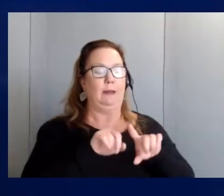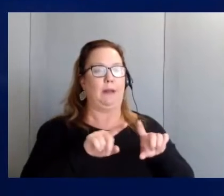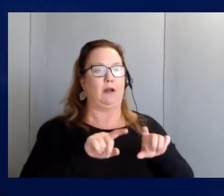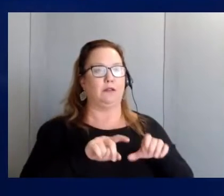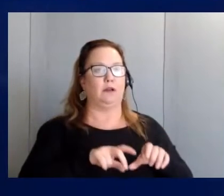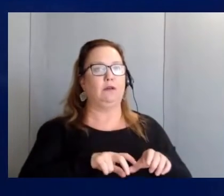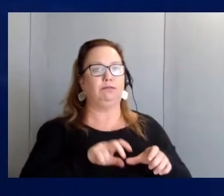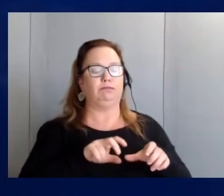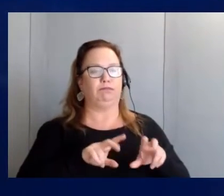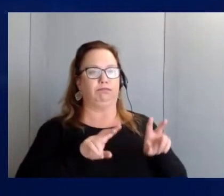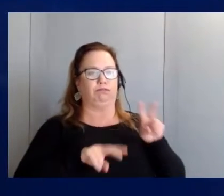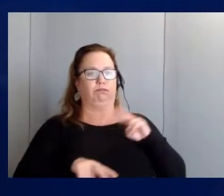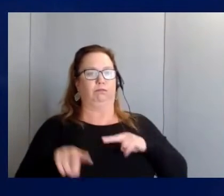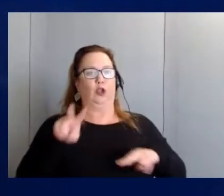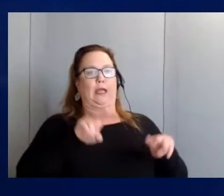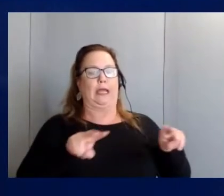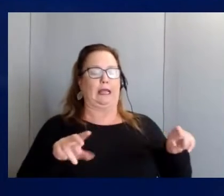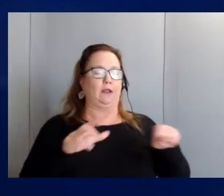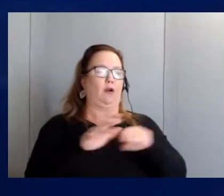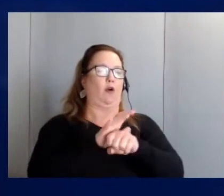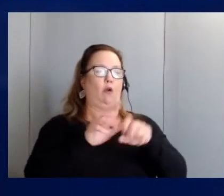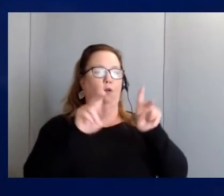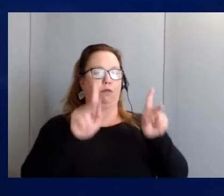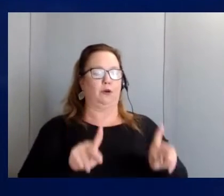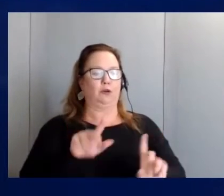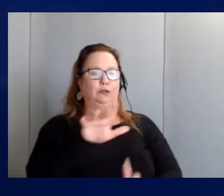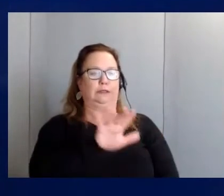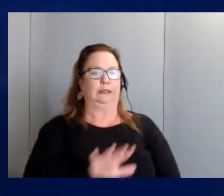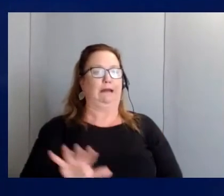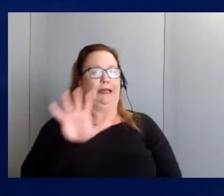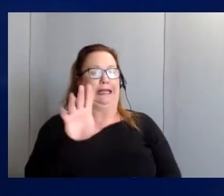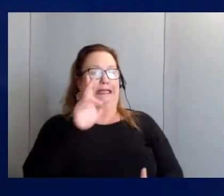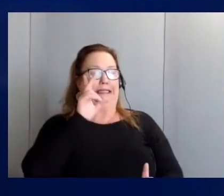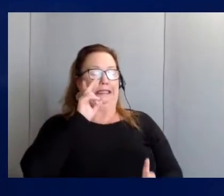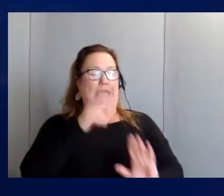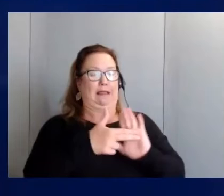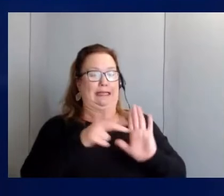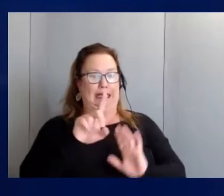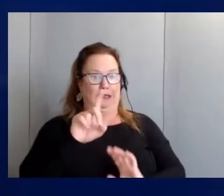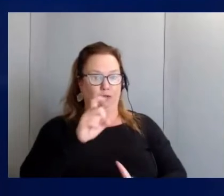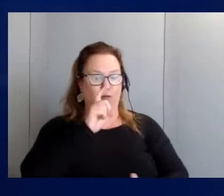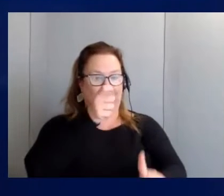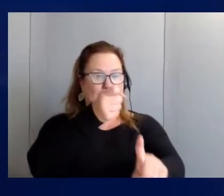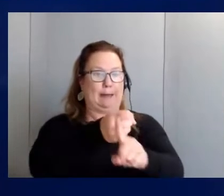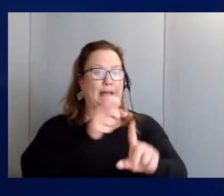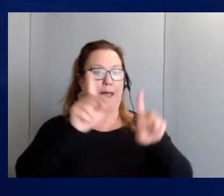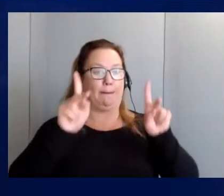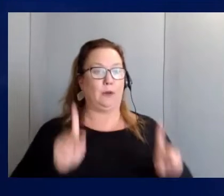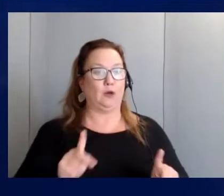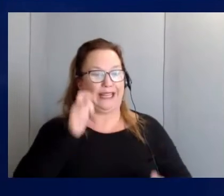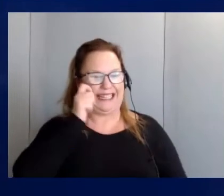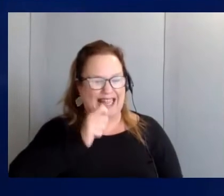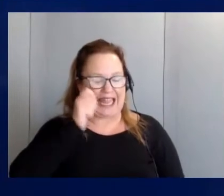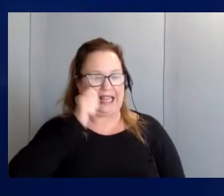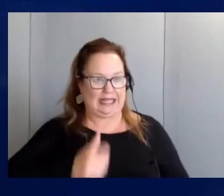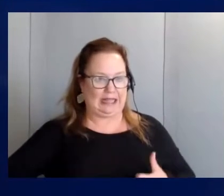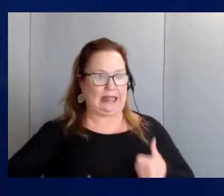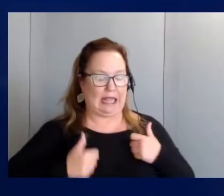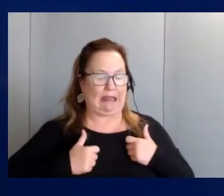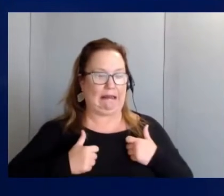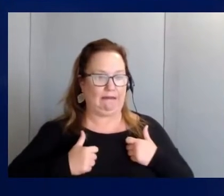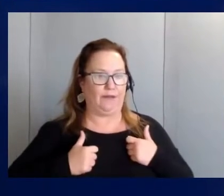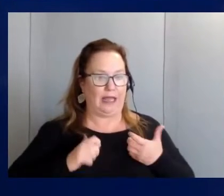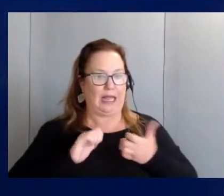the whole person and how each of those, how these diagnoses really impact a person's daily life and daily function, and how we